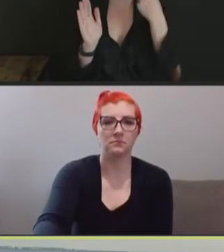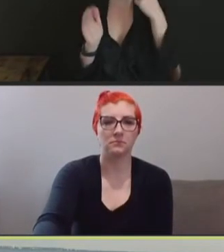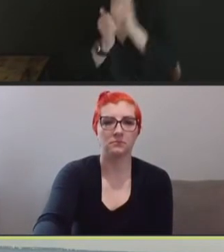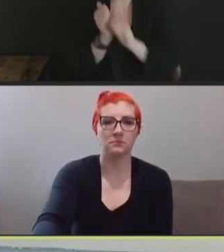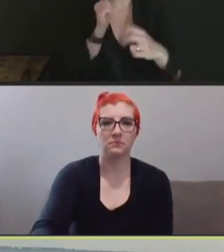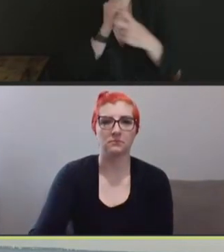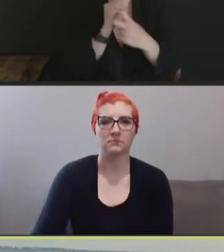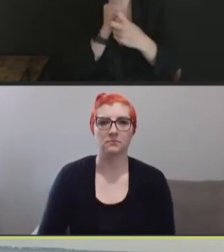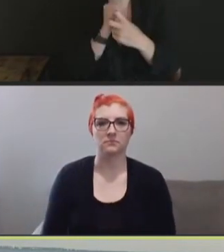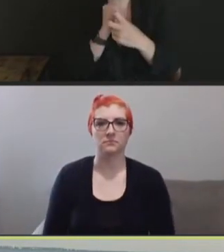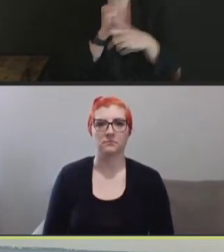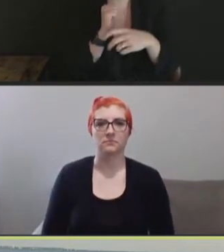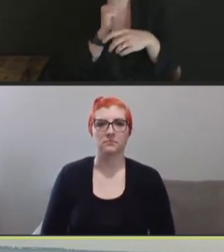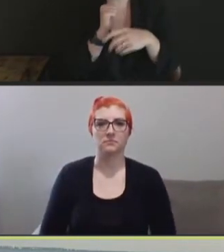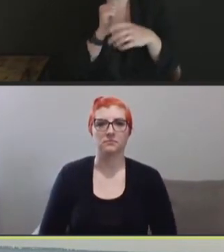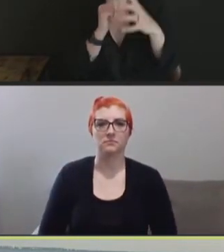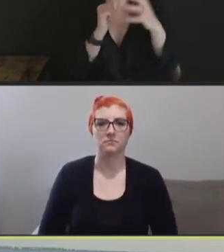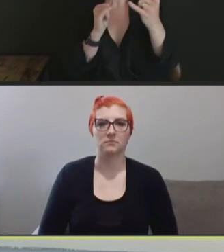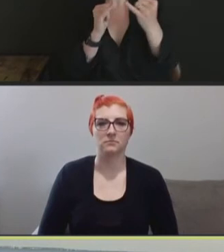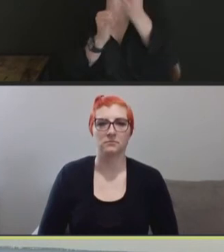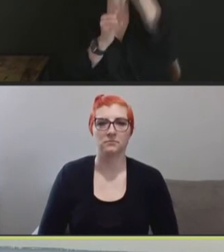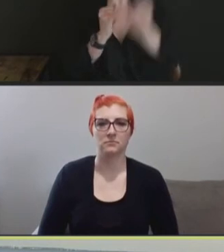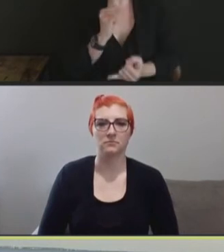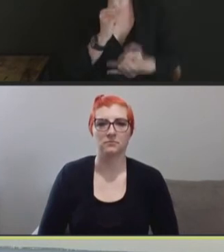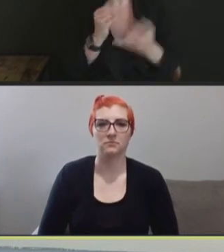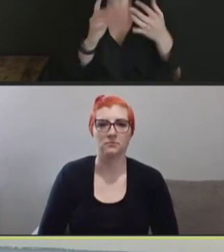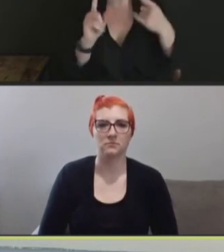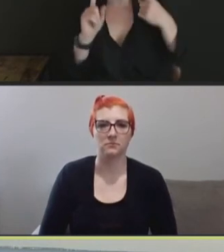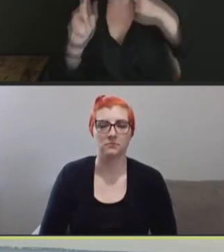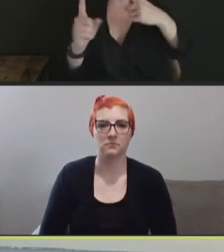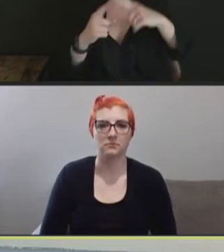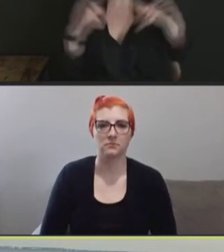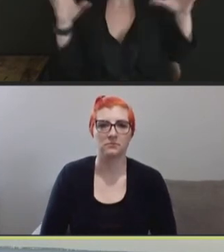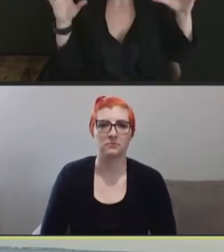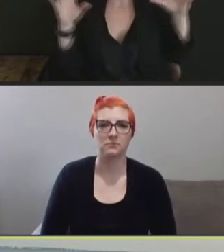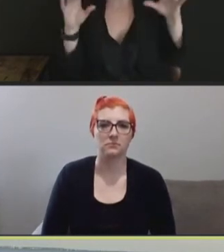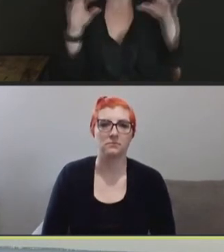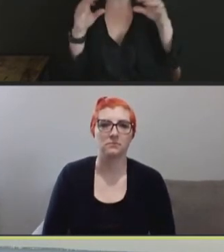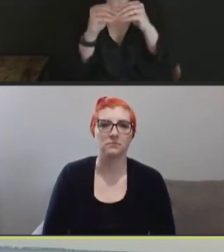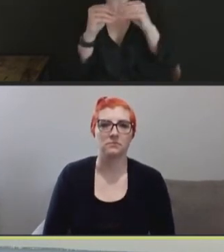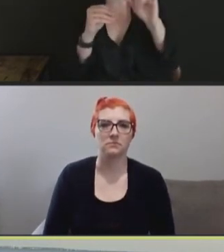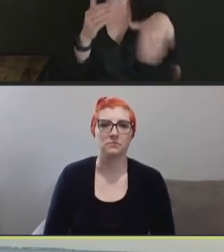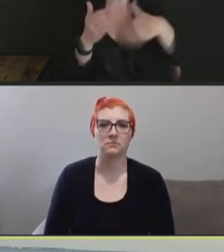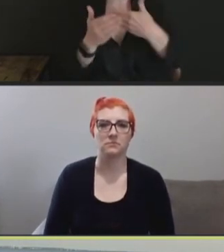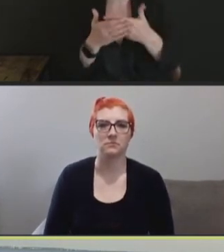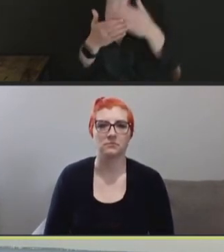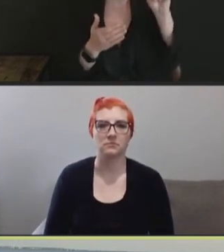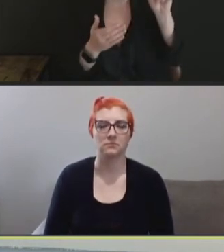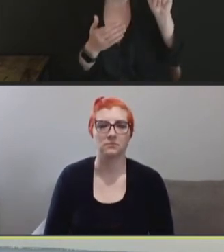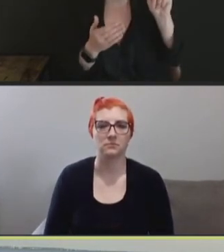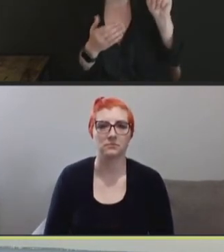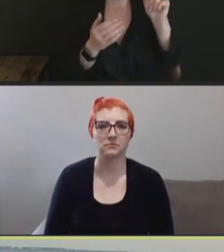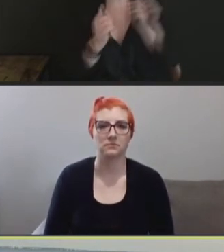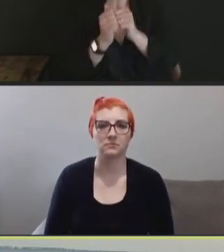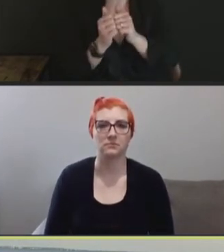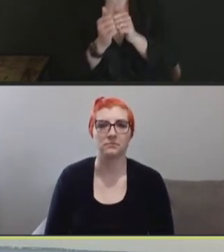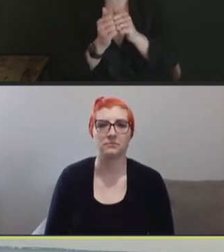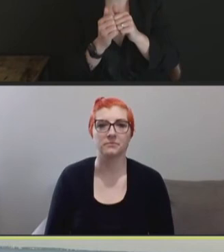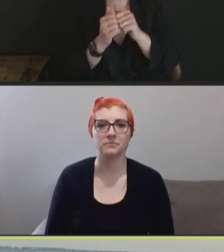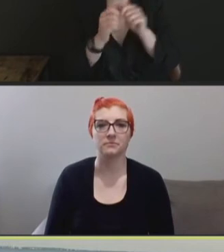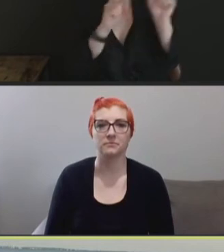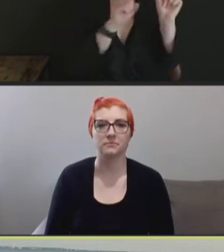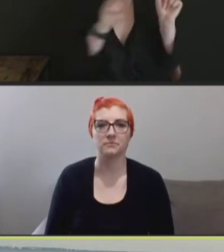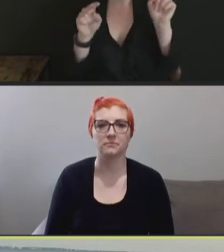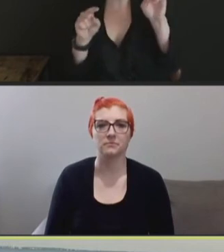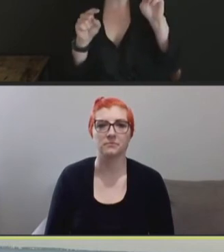And ultimately, the goal will be to put it all together, to go through that risk ranking, to pick out your virus